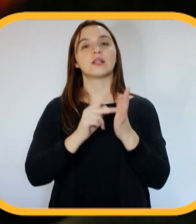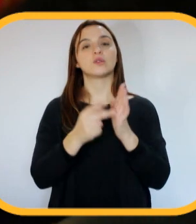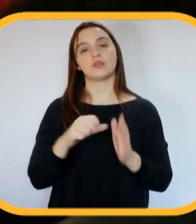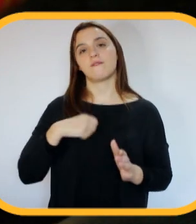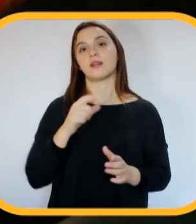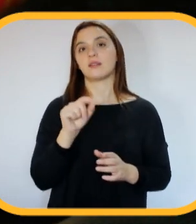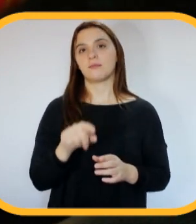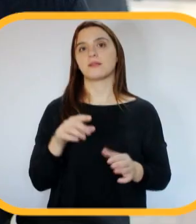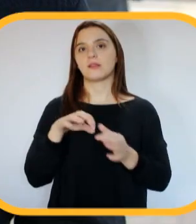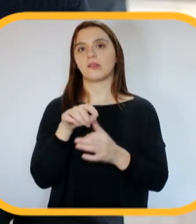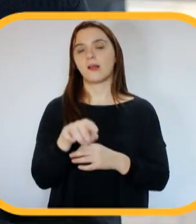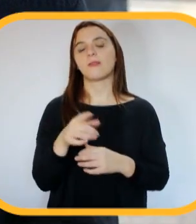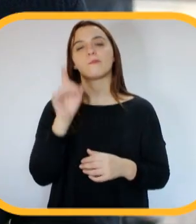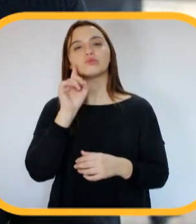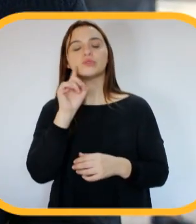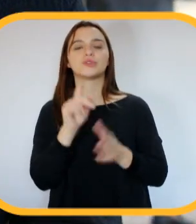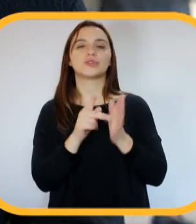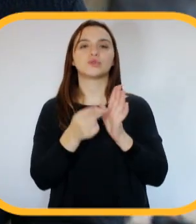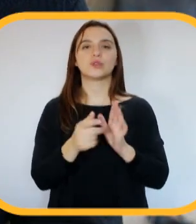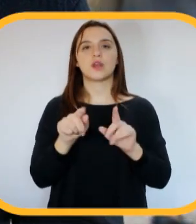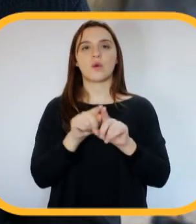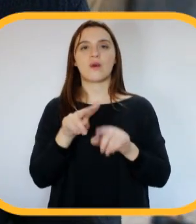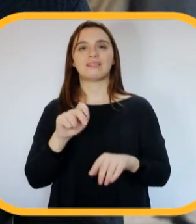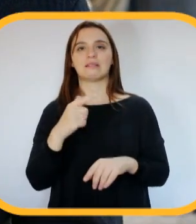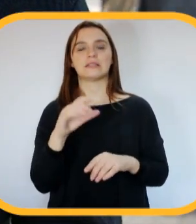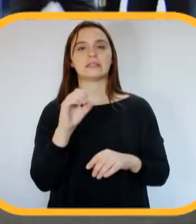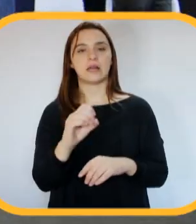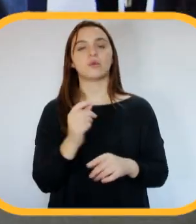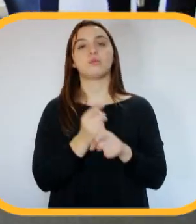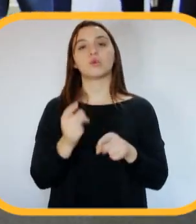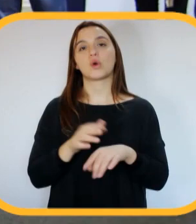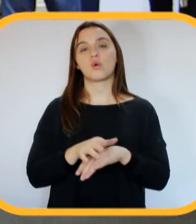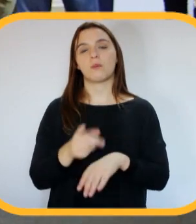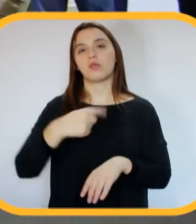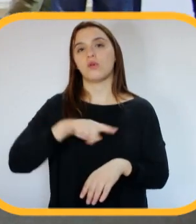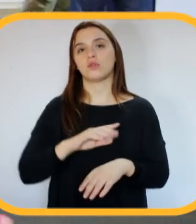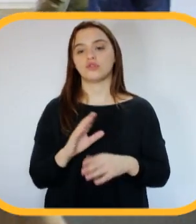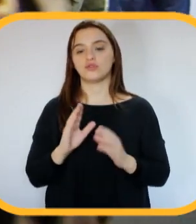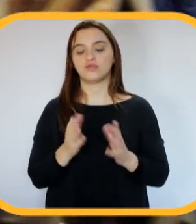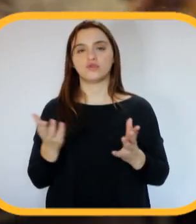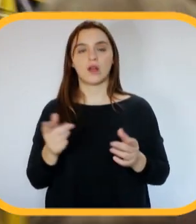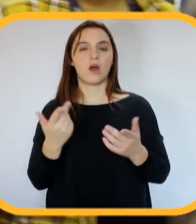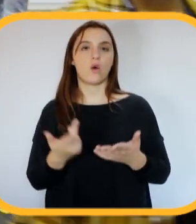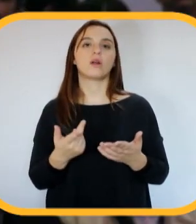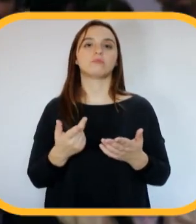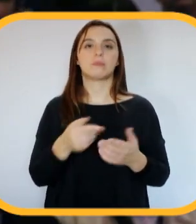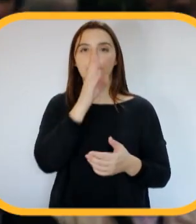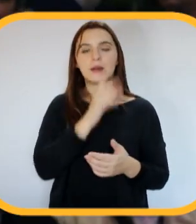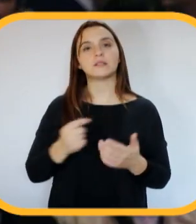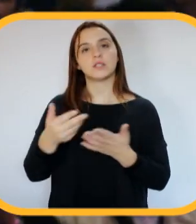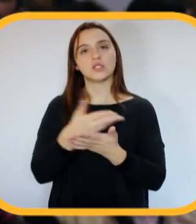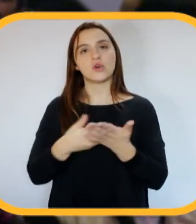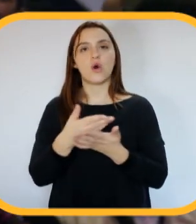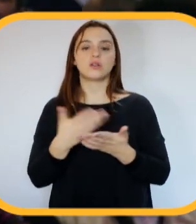part of this development. We need technologies that are net zero, because already we are, with our business